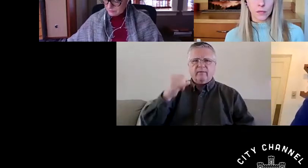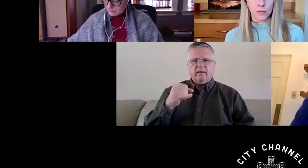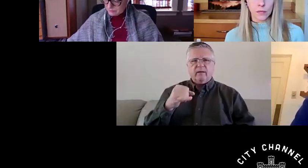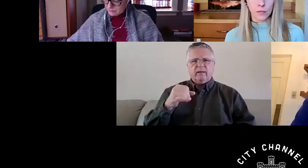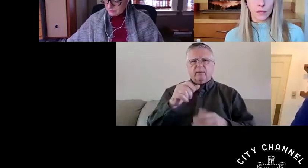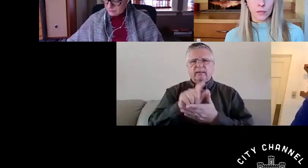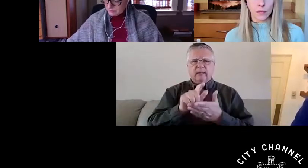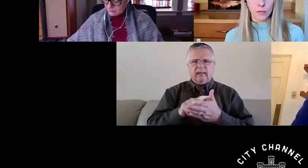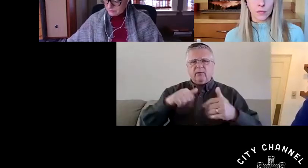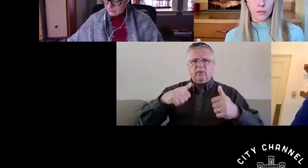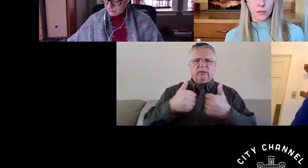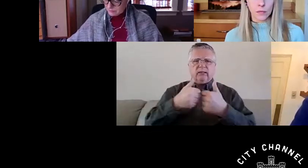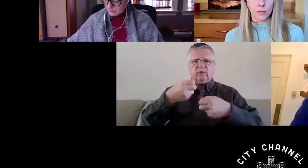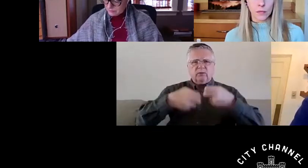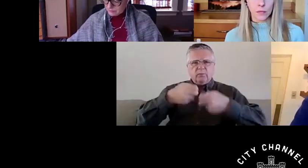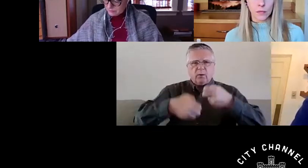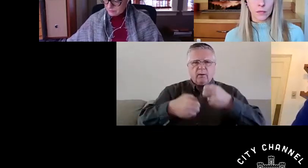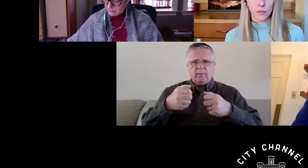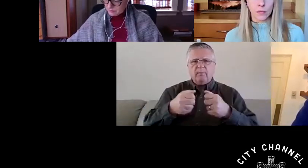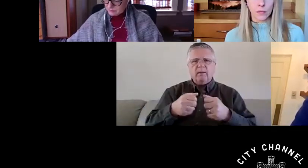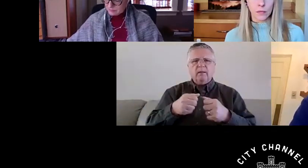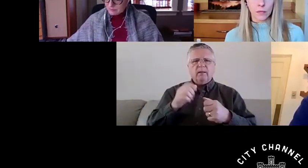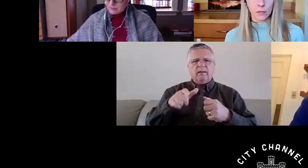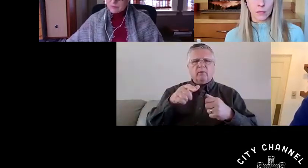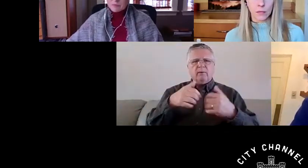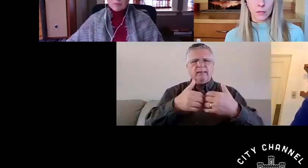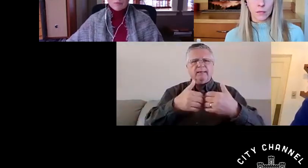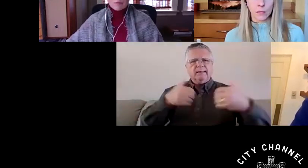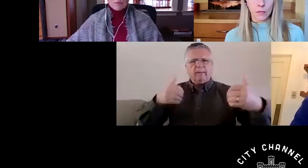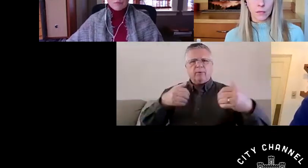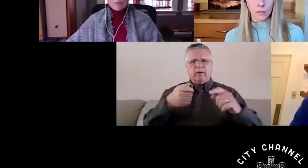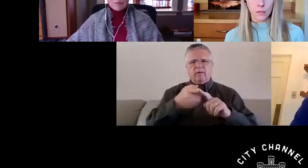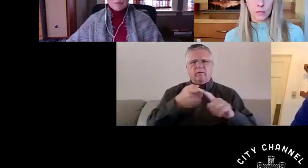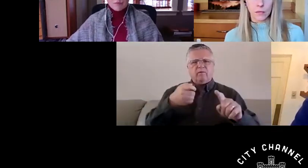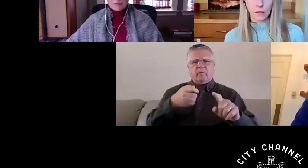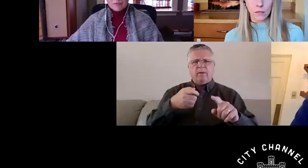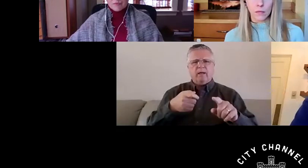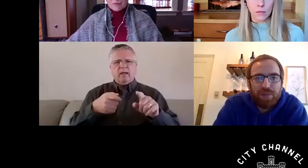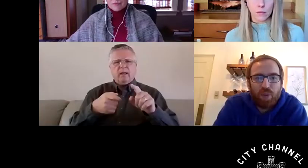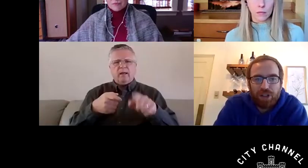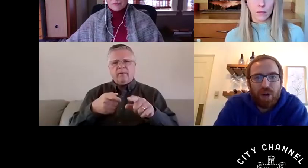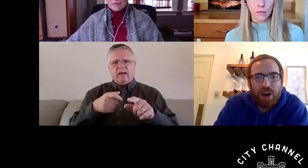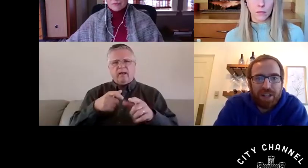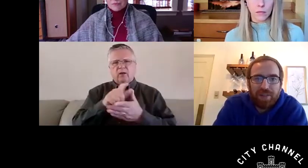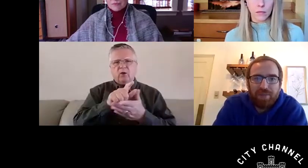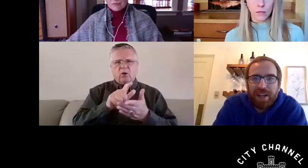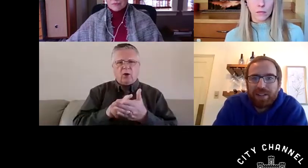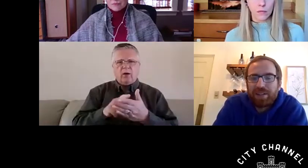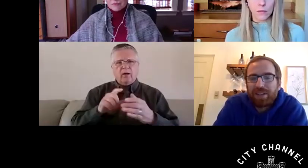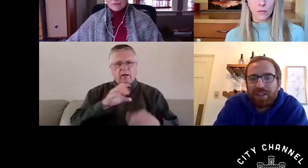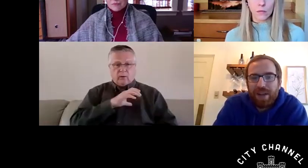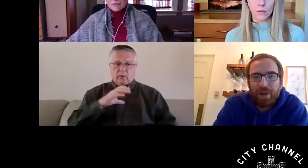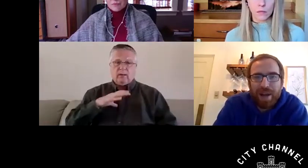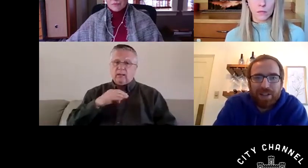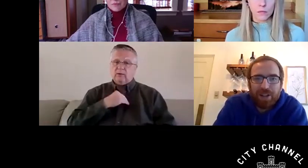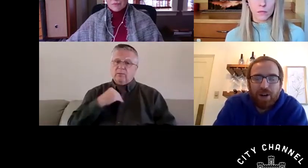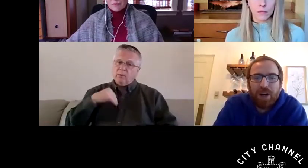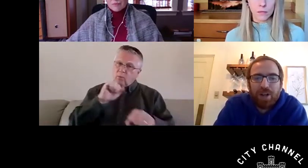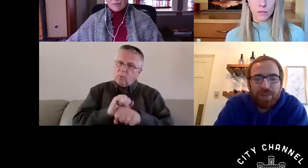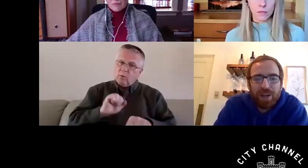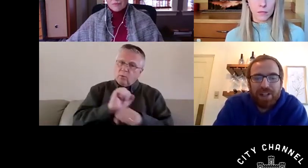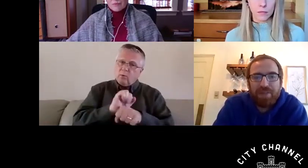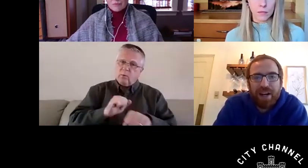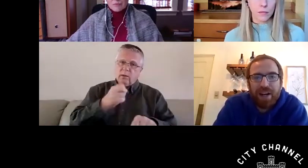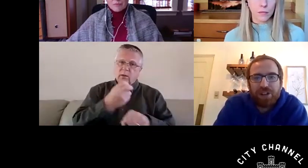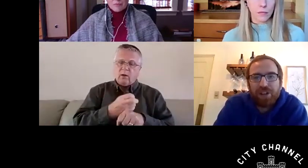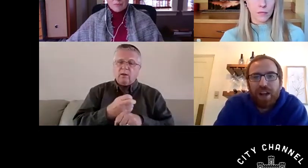or an issue with this, it would be fully separate from the existing law, which, you know, council members worked so hard to implement. So